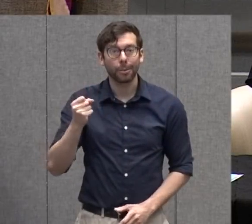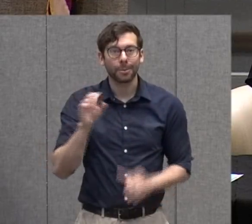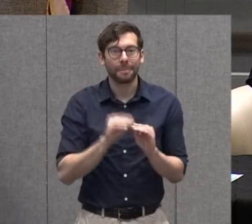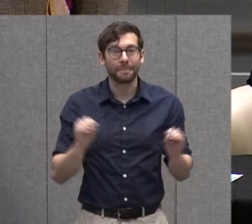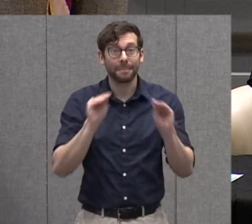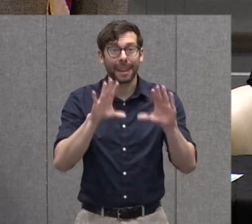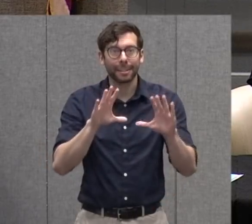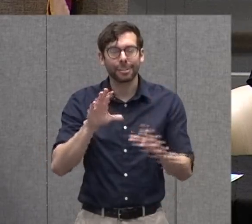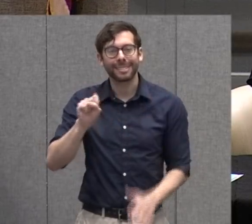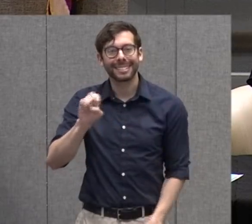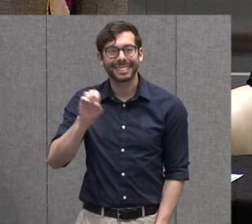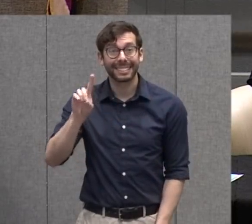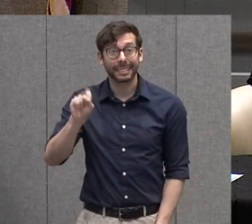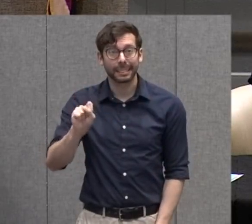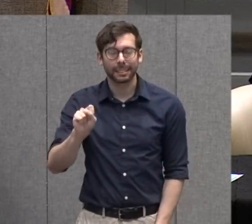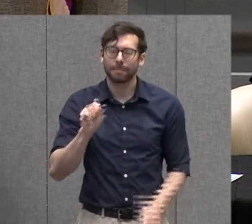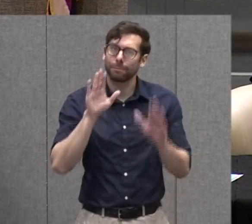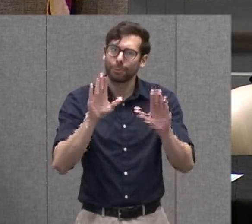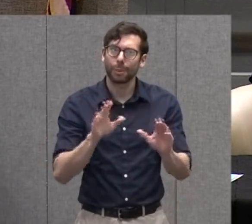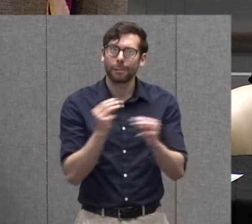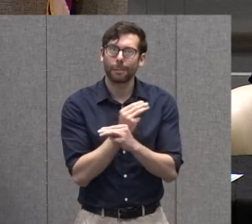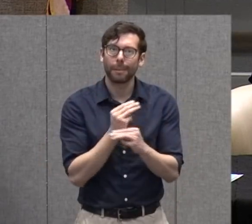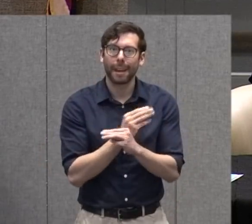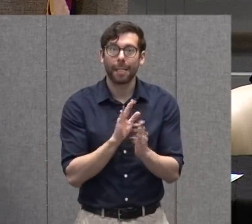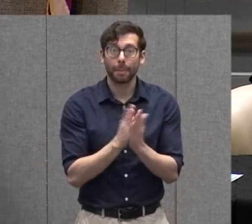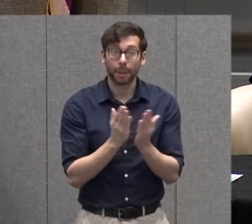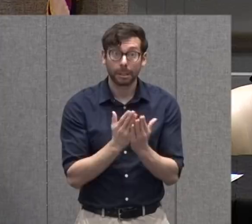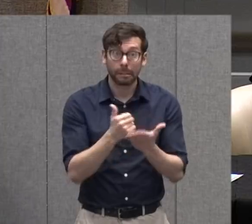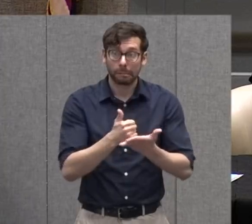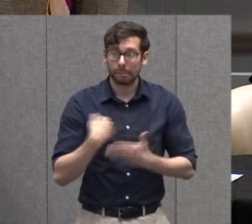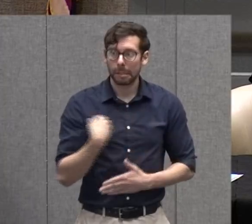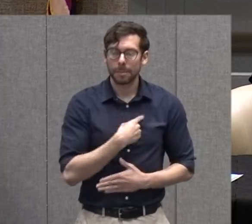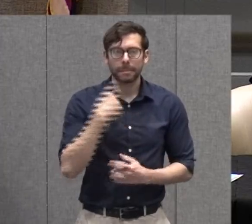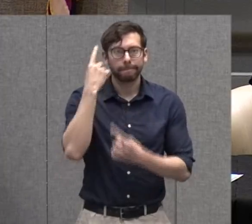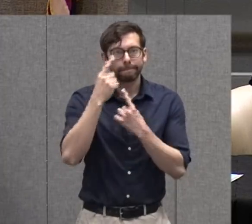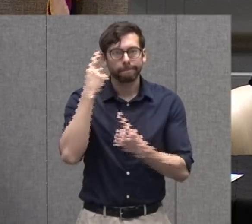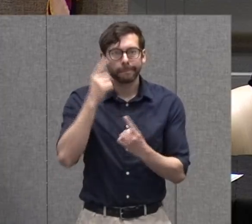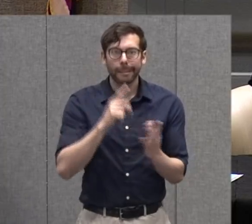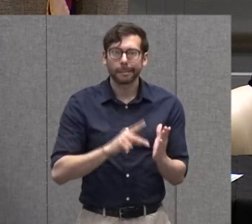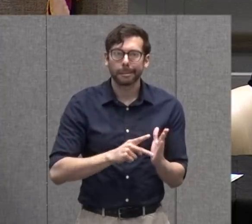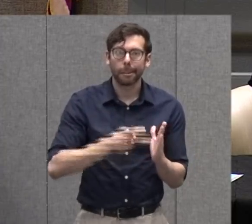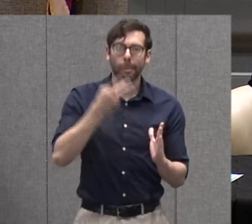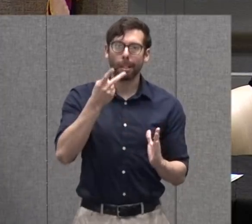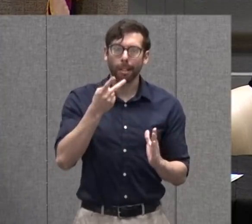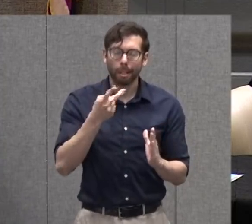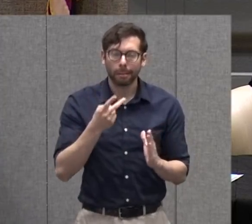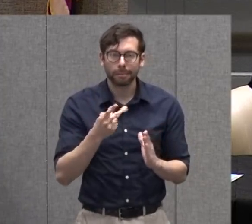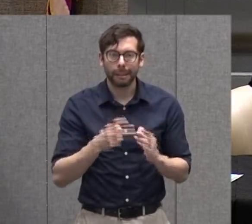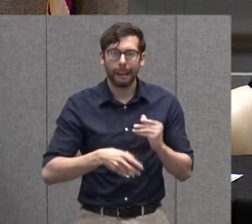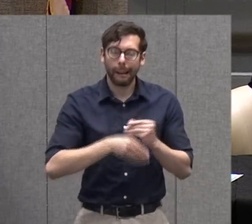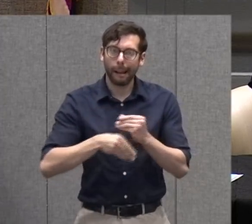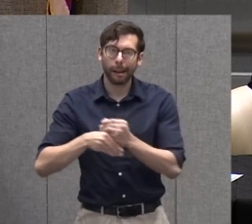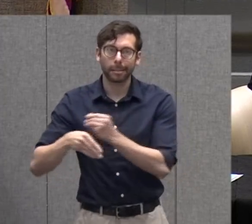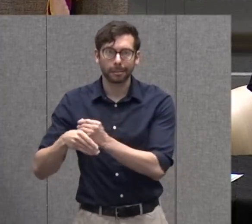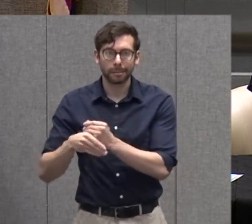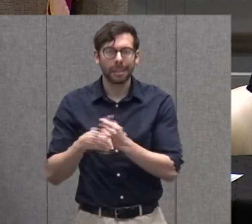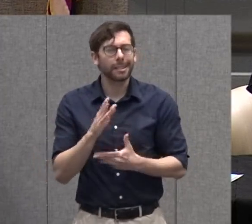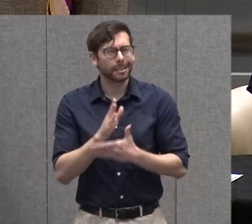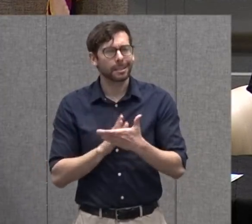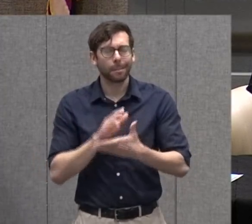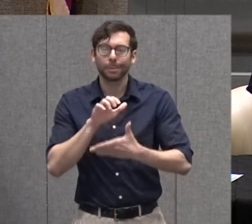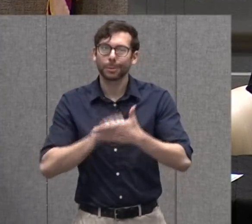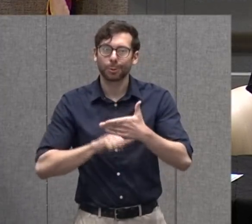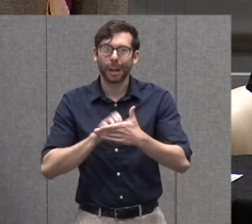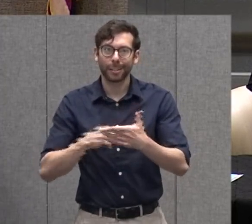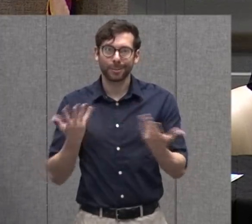great math book, and it helps us think about things like doubling and adding, also some subtraction, which we